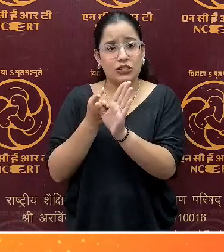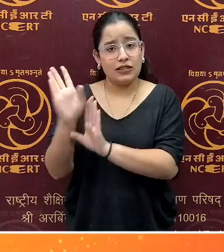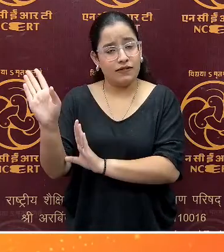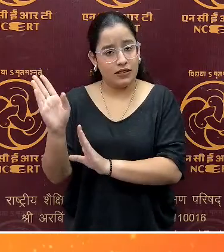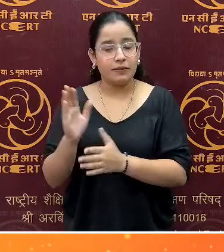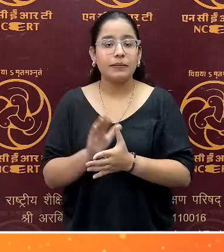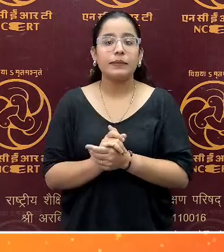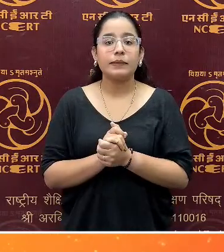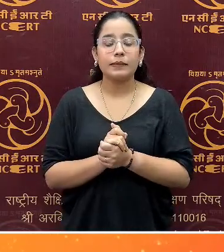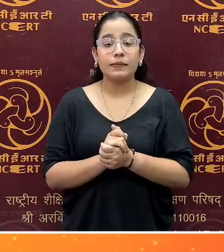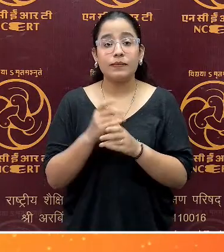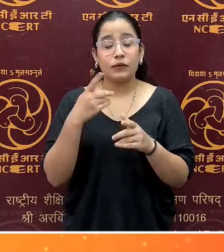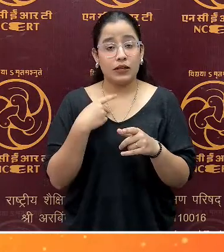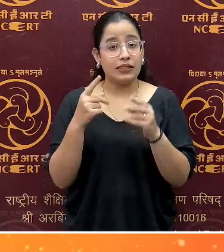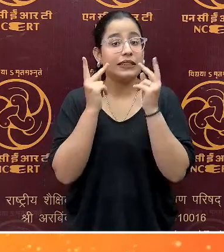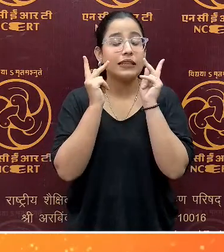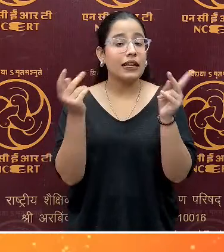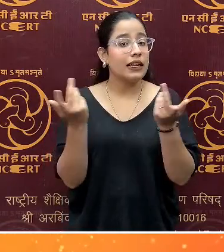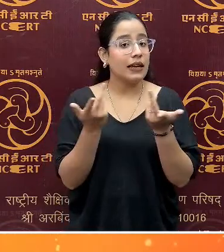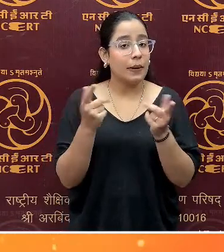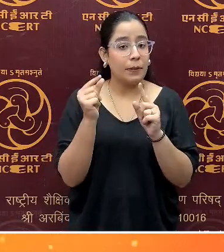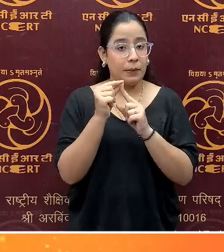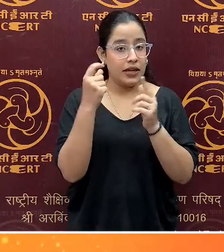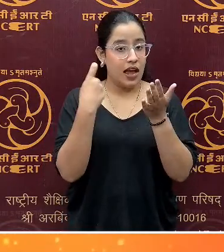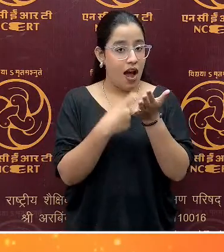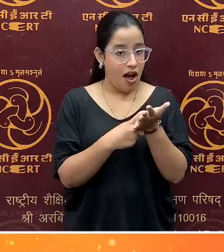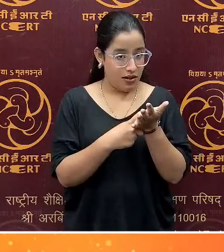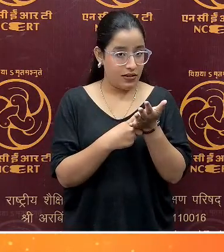direction. So you can see that PR,